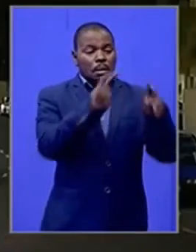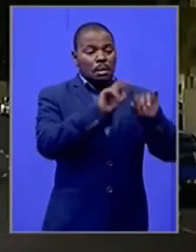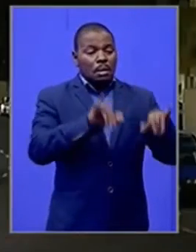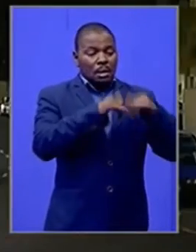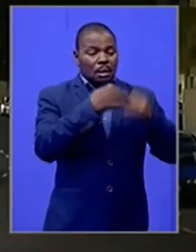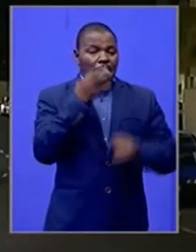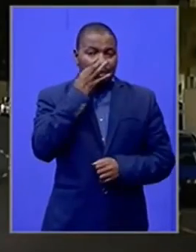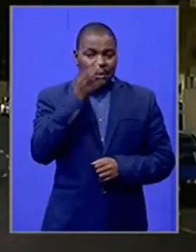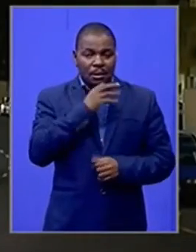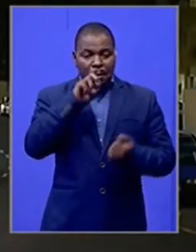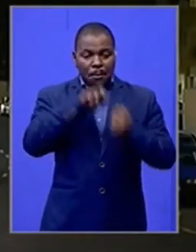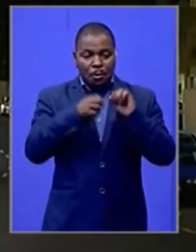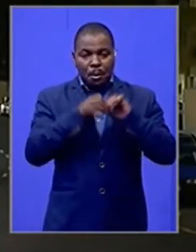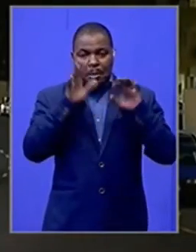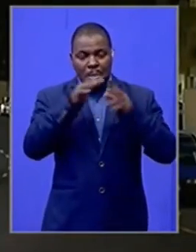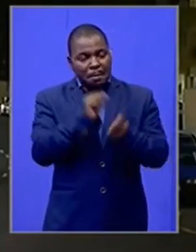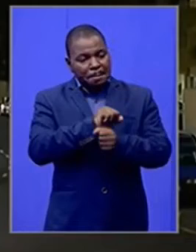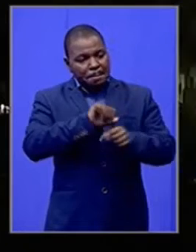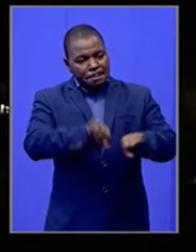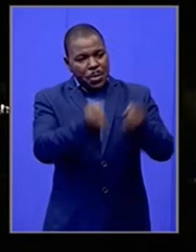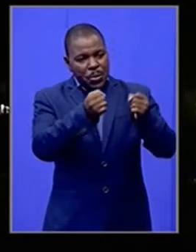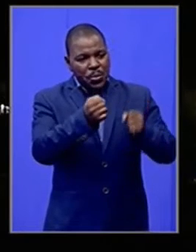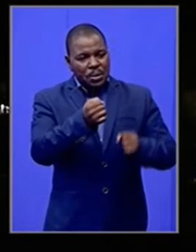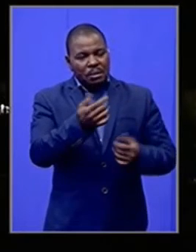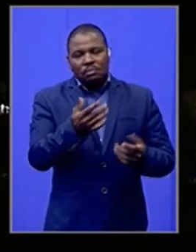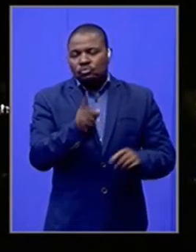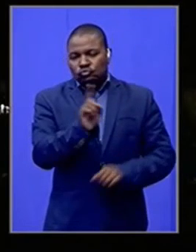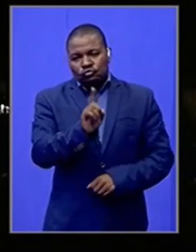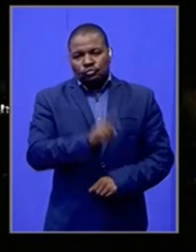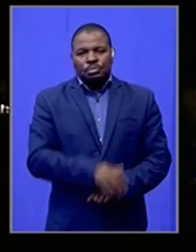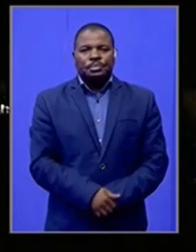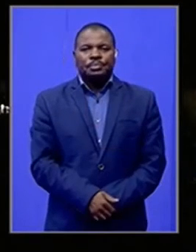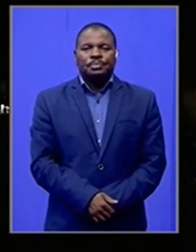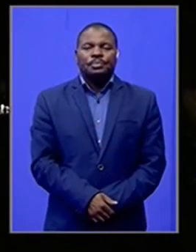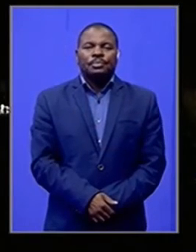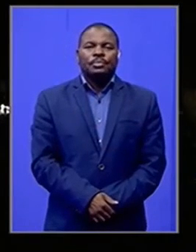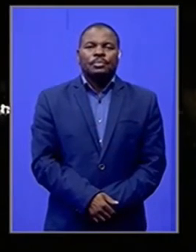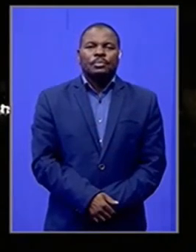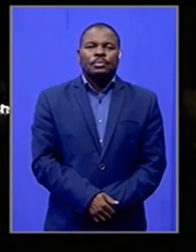hlotšwe ke tshenyo ka boomo ya didirišwa. Gloria Sefako Mosi, SABC News, Johannesburg.